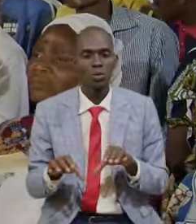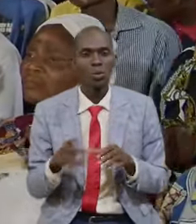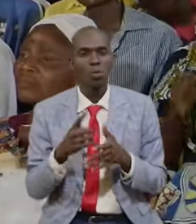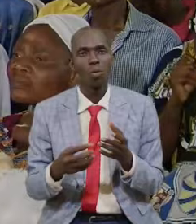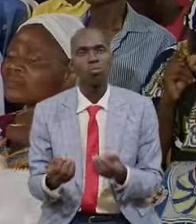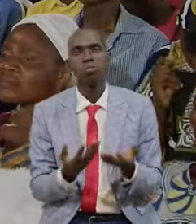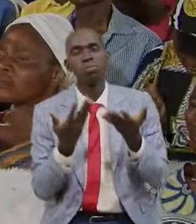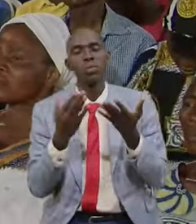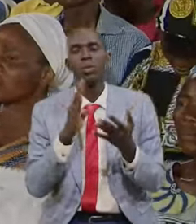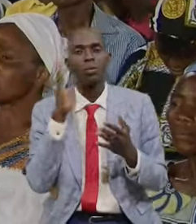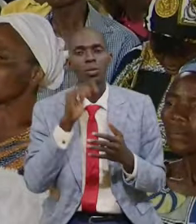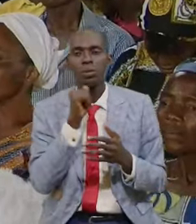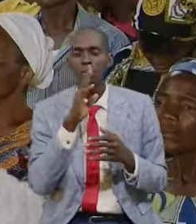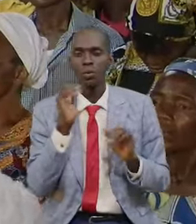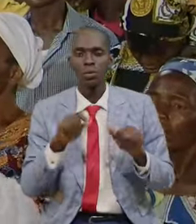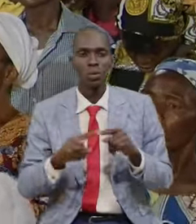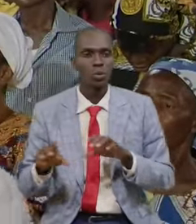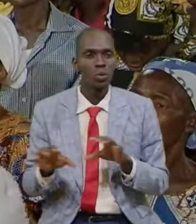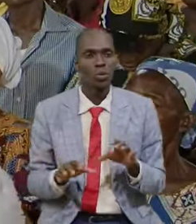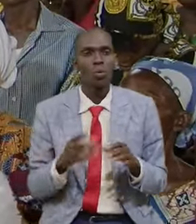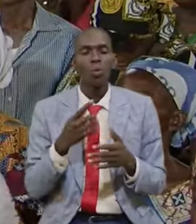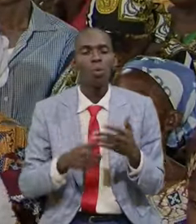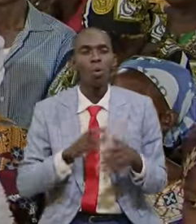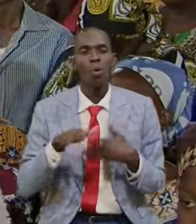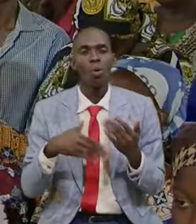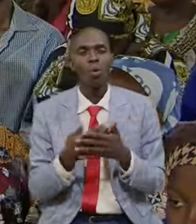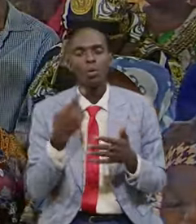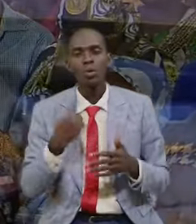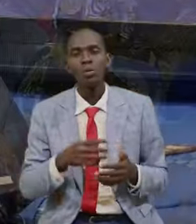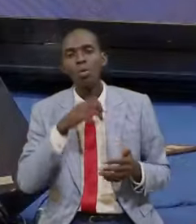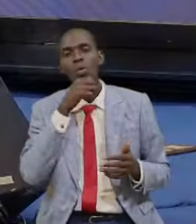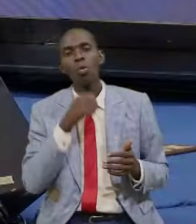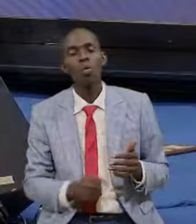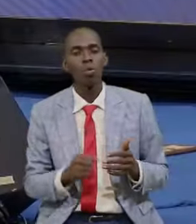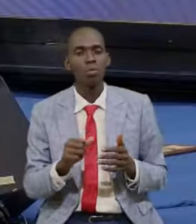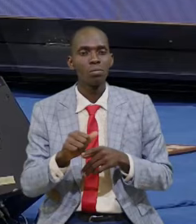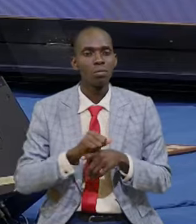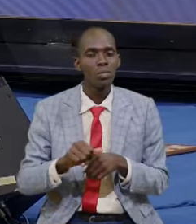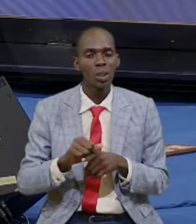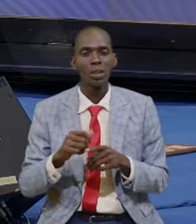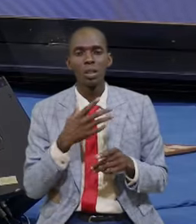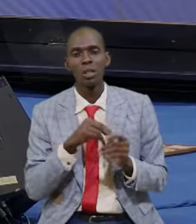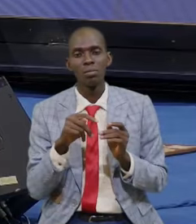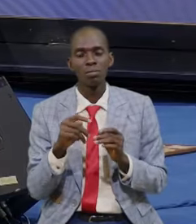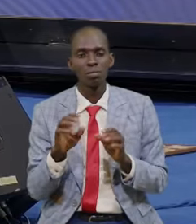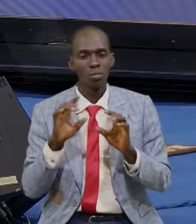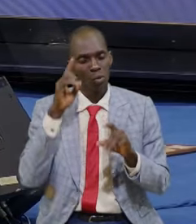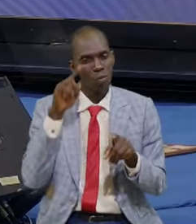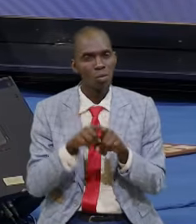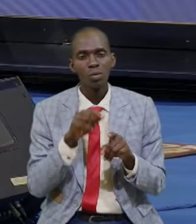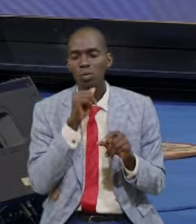those ceremonies, old covenant ceremonies, what they could not do, in that it was weak through the